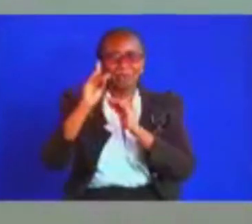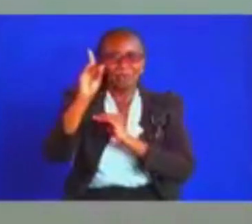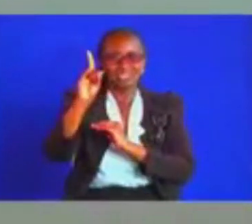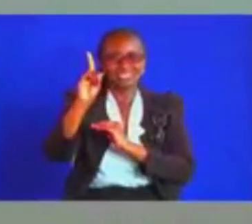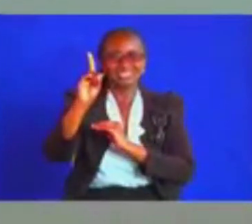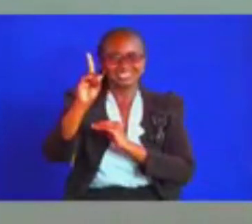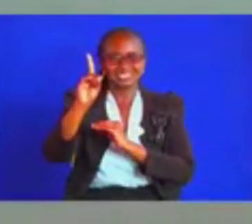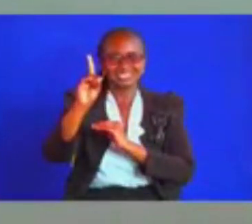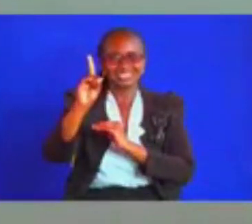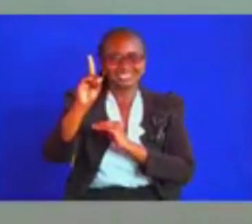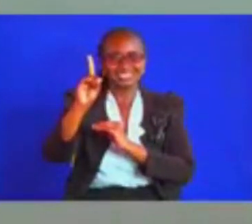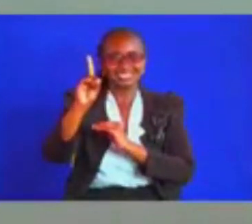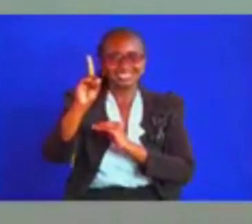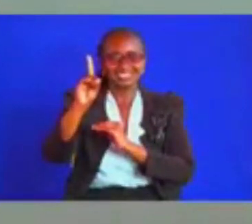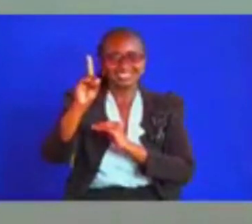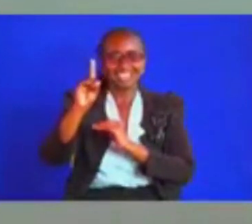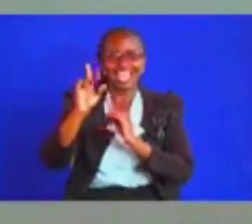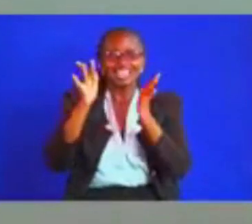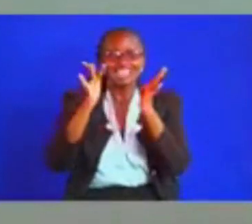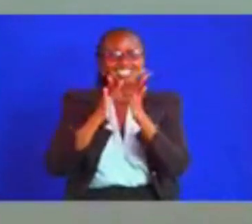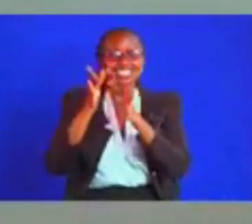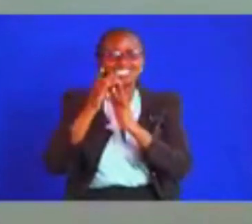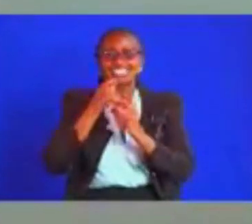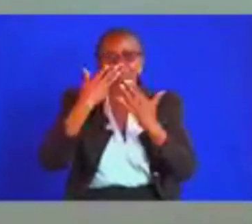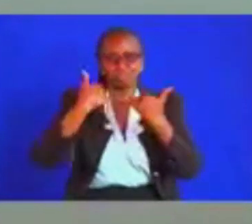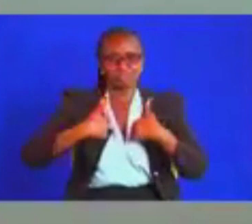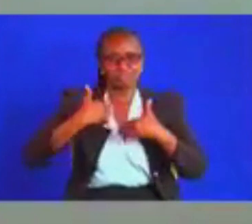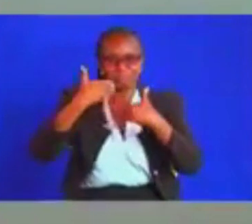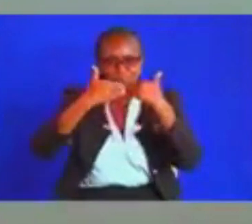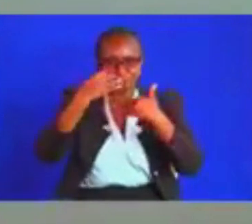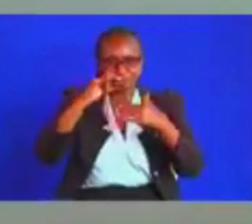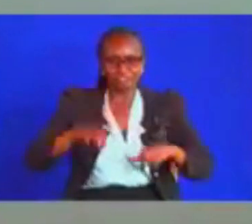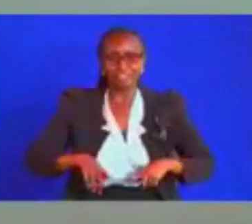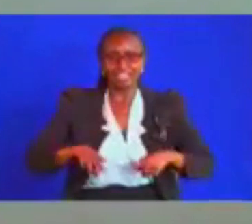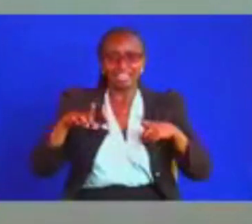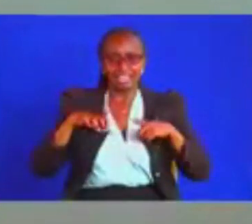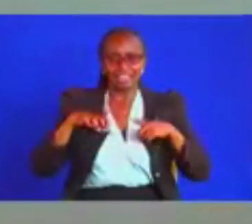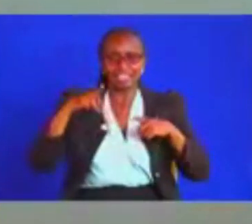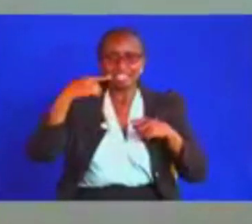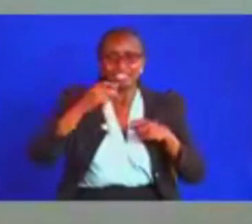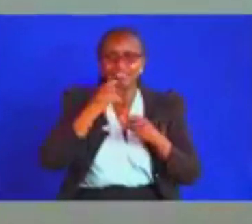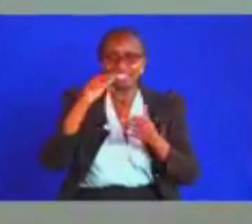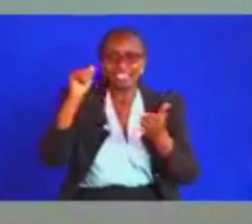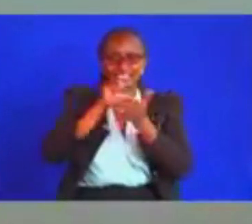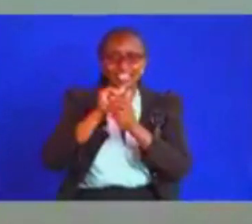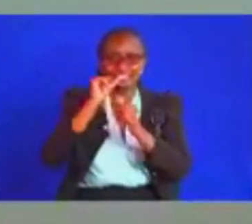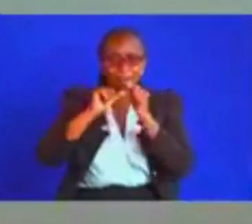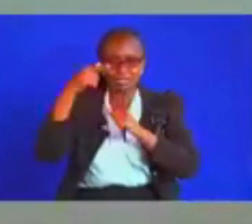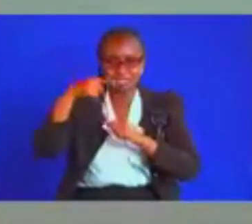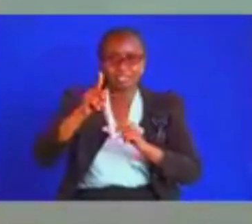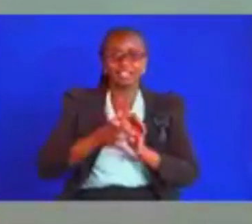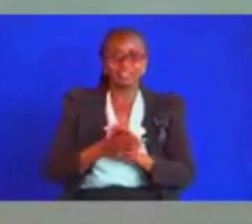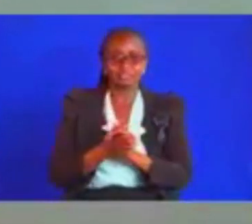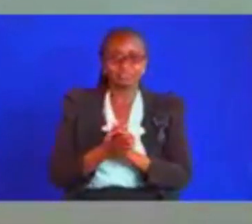straight to number one. Jesus said, I am the bread of life. He said this about himself.